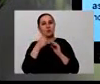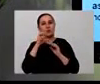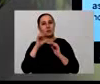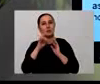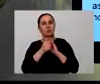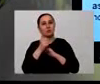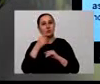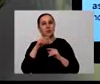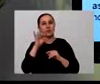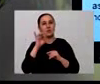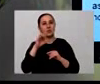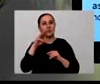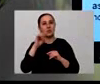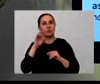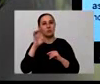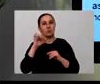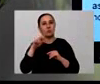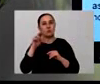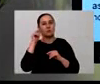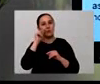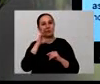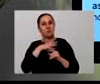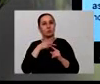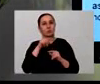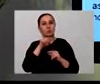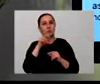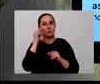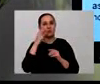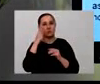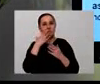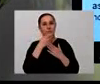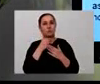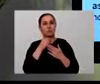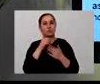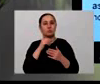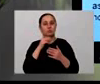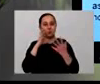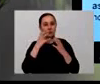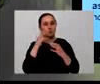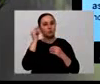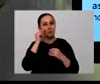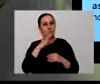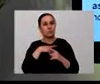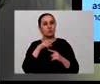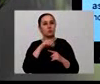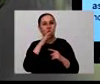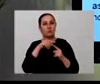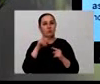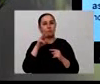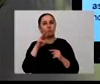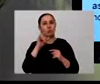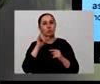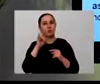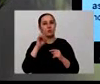esa Istanbulda tahsil oldi. U yerda ijod bilan jiddiy shug'ullandi. O'sha davrda munozara,